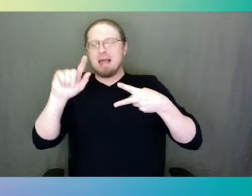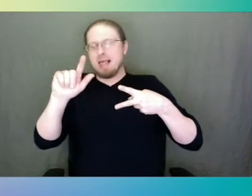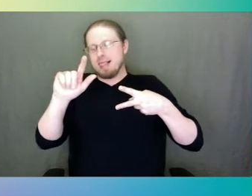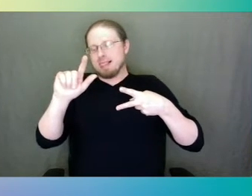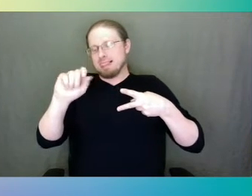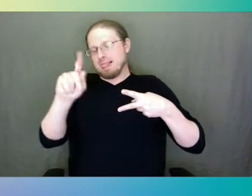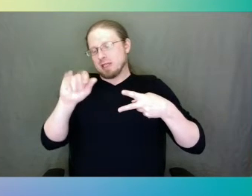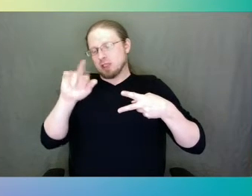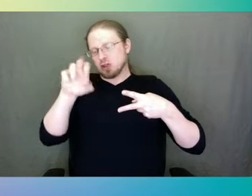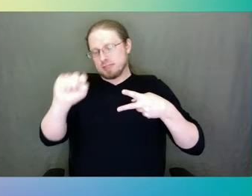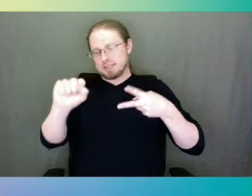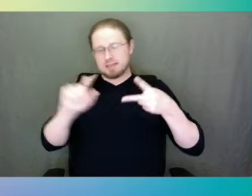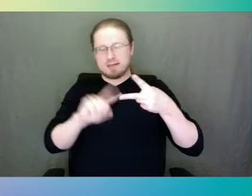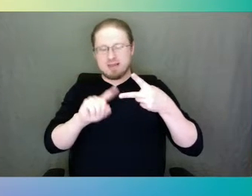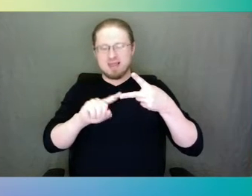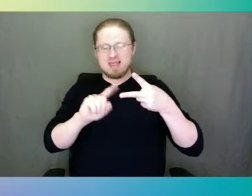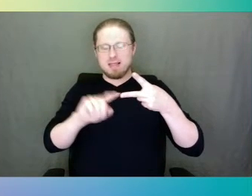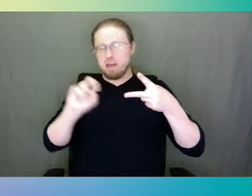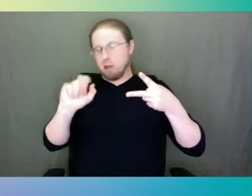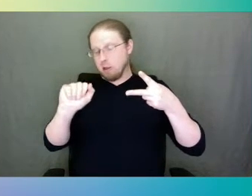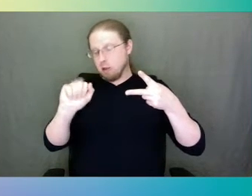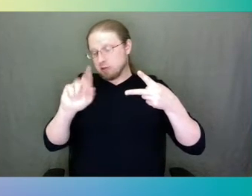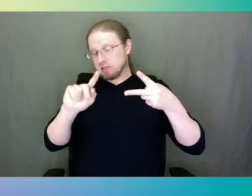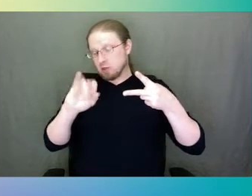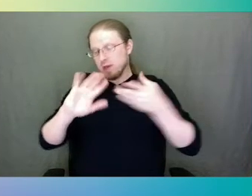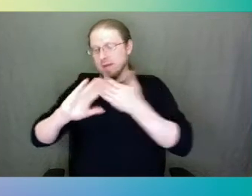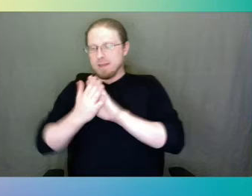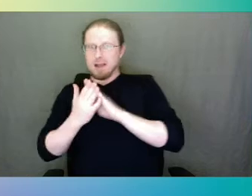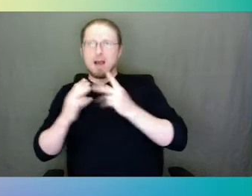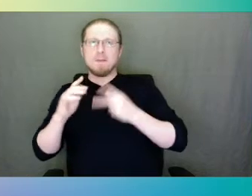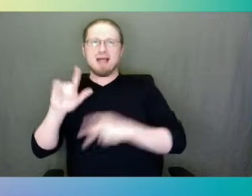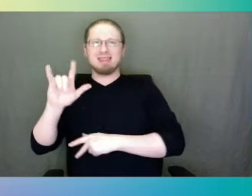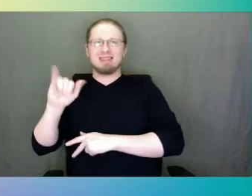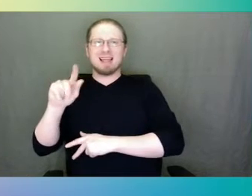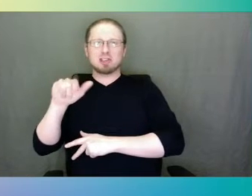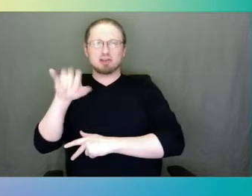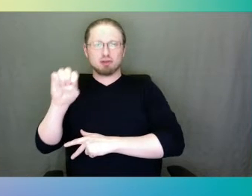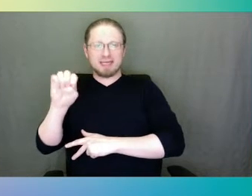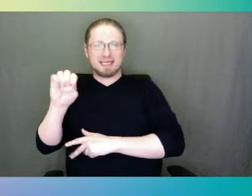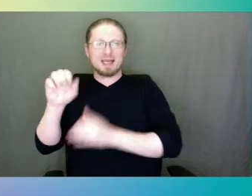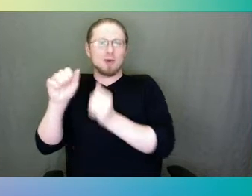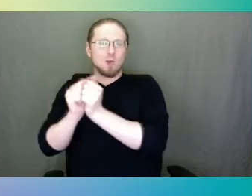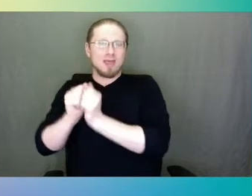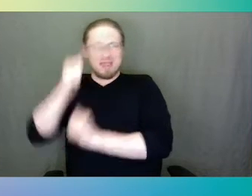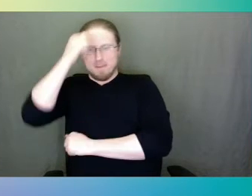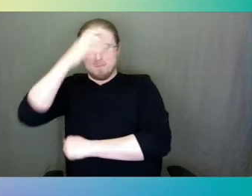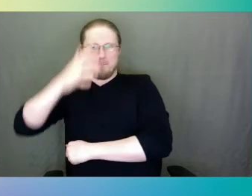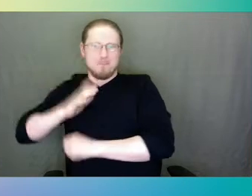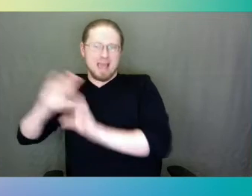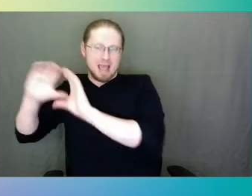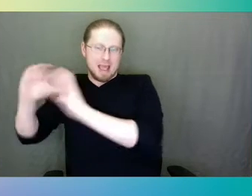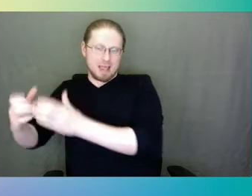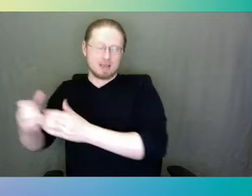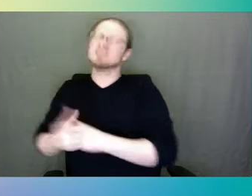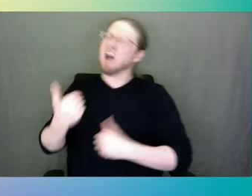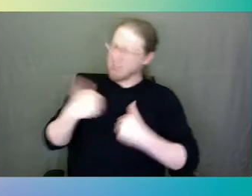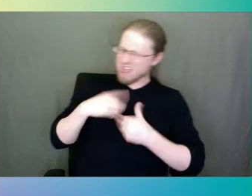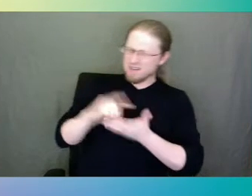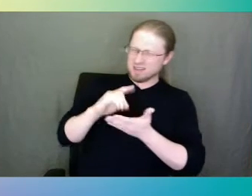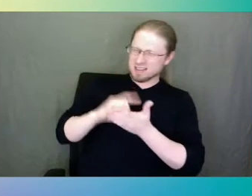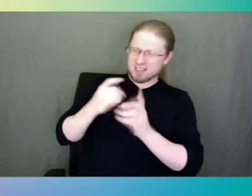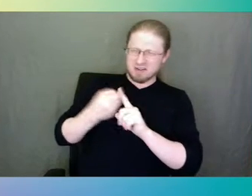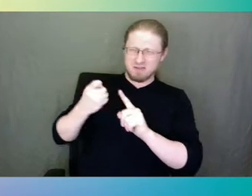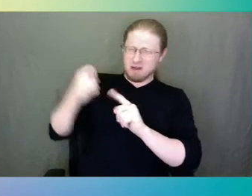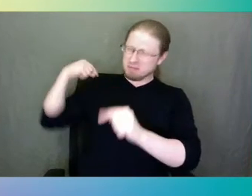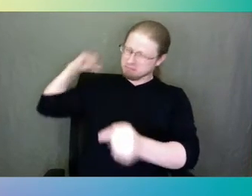the meaning of the word lechery and lecherous back in that particular day. And I have dictionaries that span hundreds of